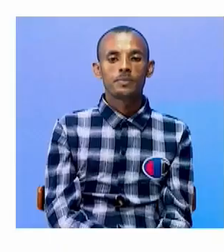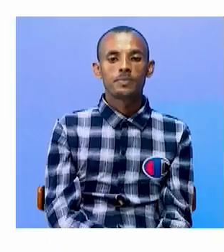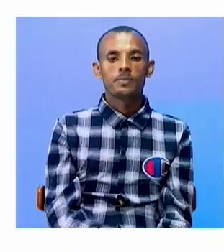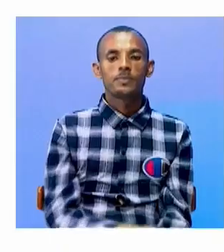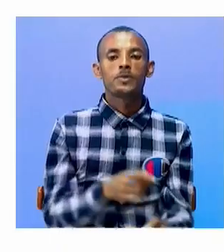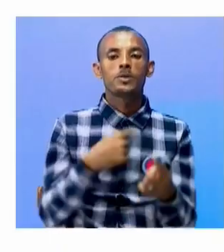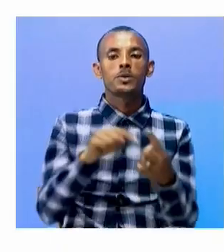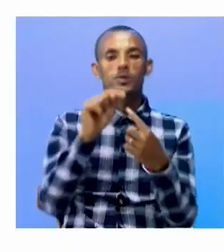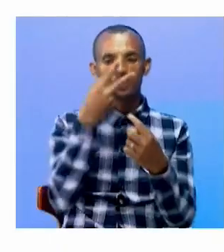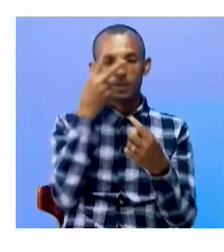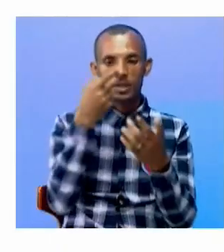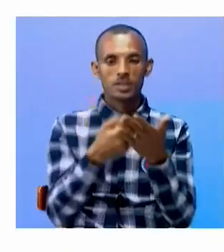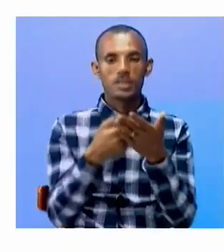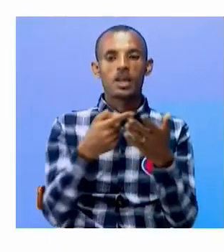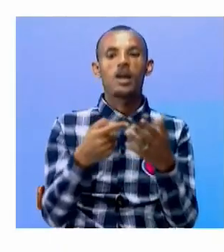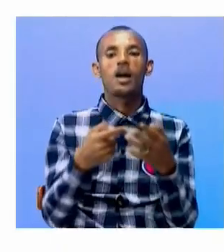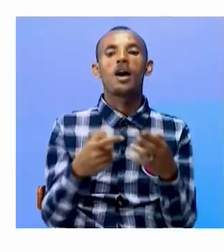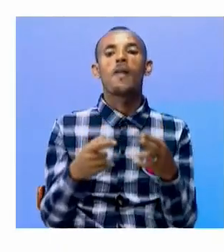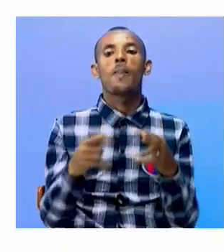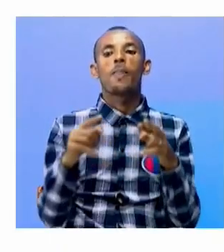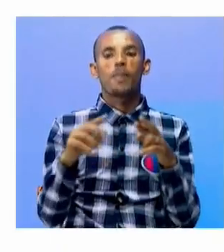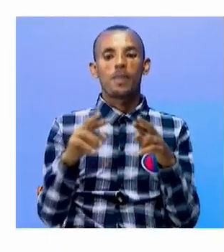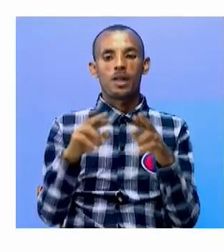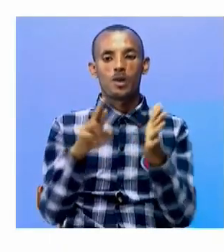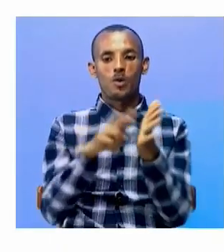assume this one is a balance.